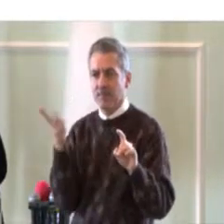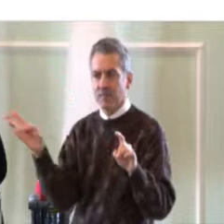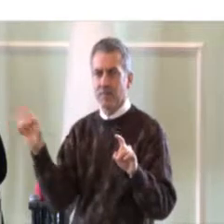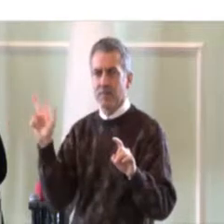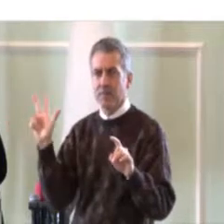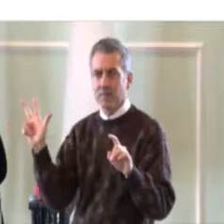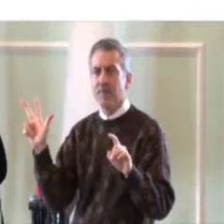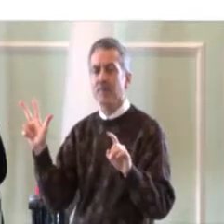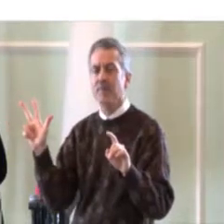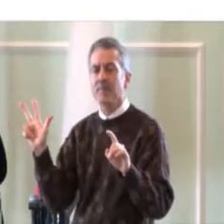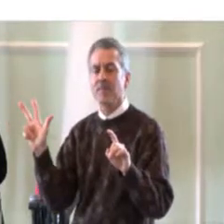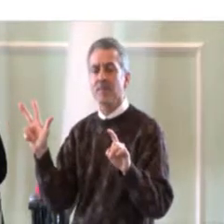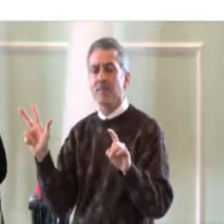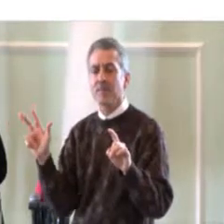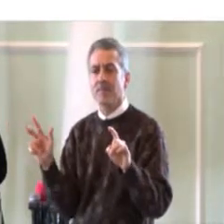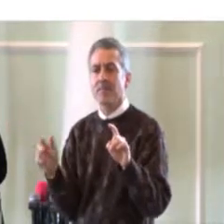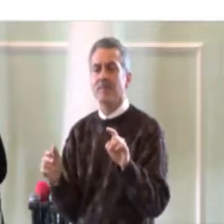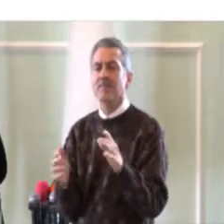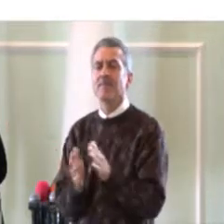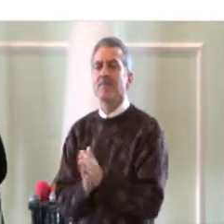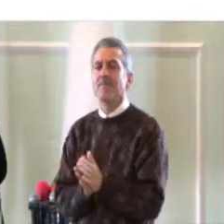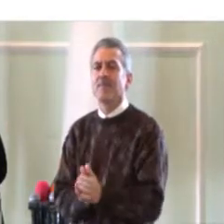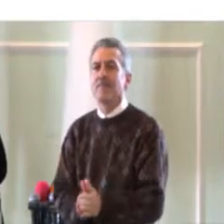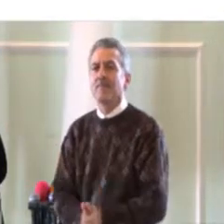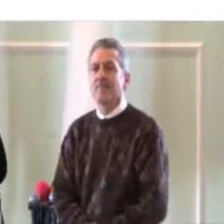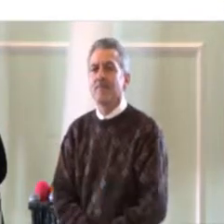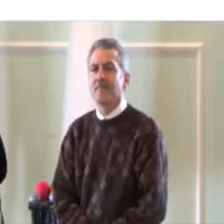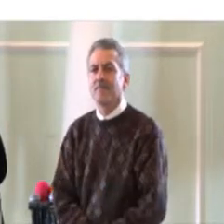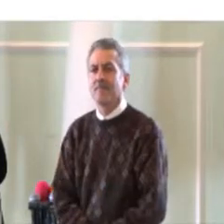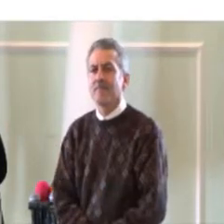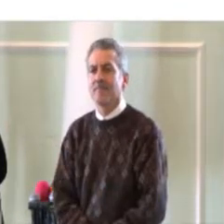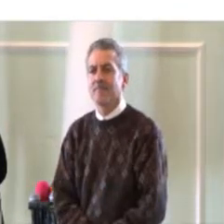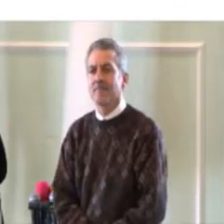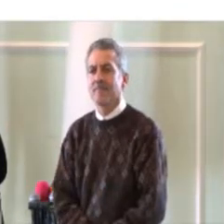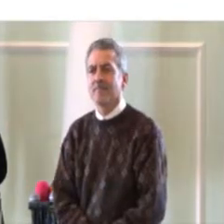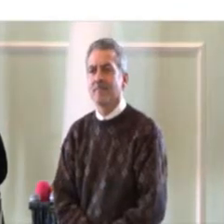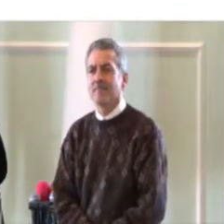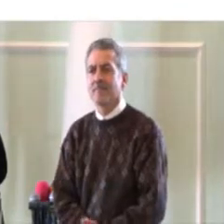And you can say amen when everybody finds it.